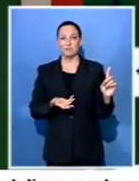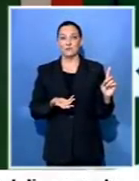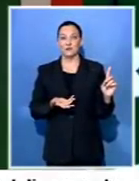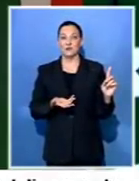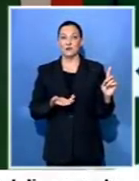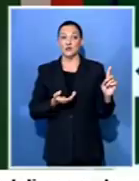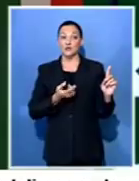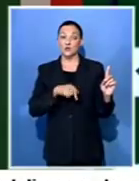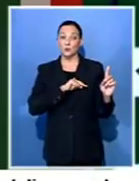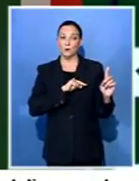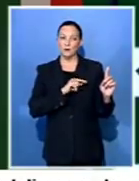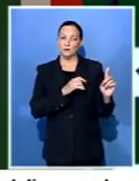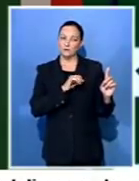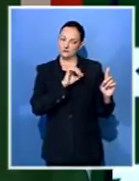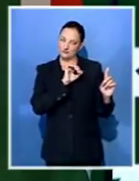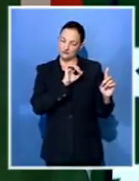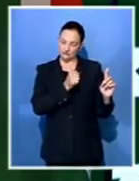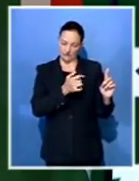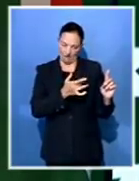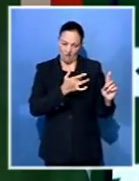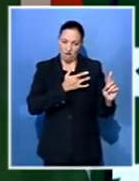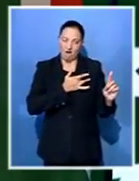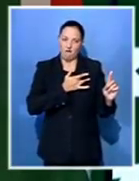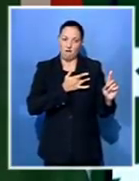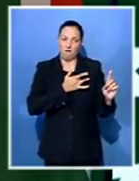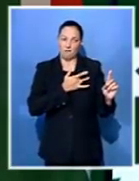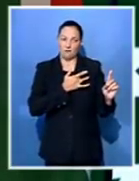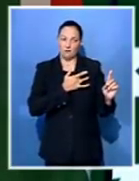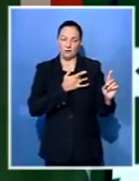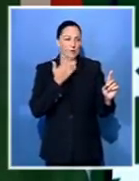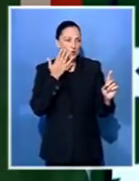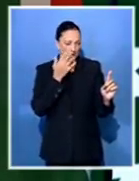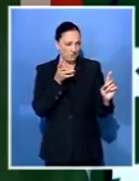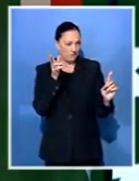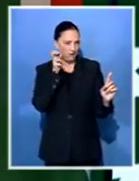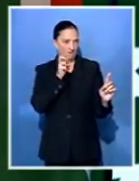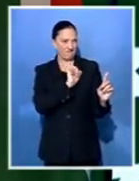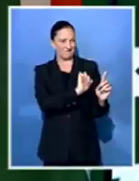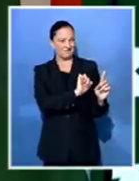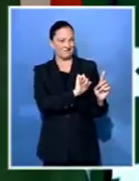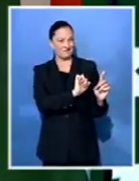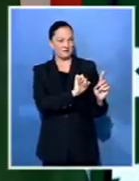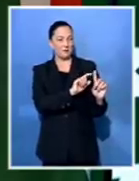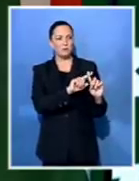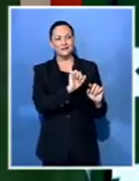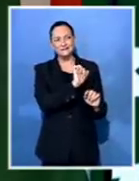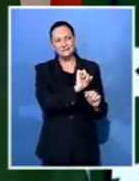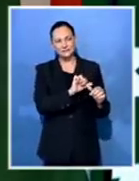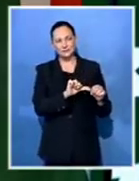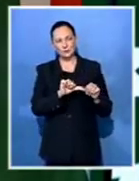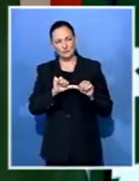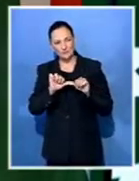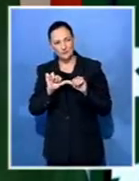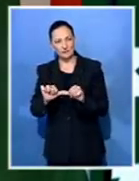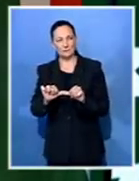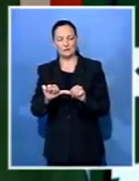We were heartened by his moral clarity and by his steadfast commitment to